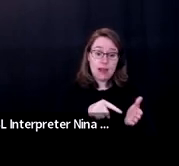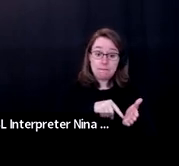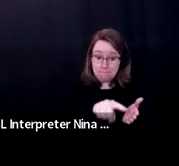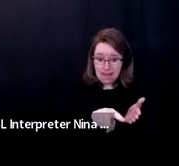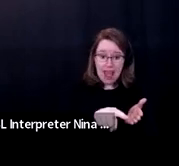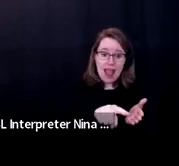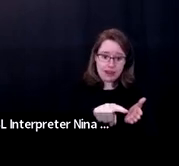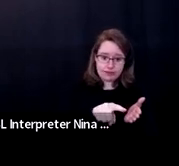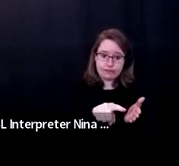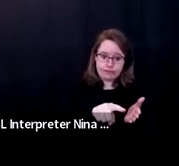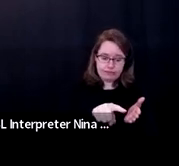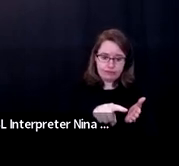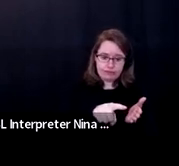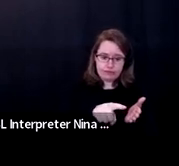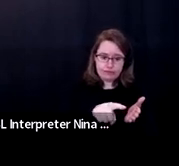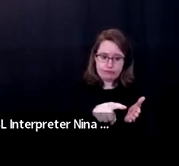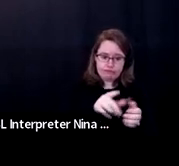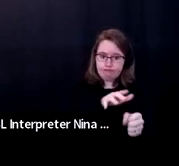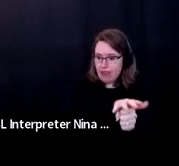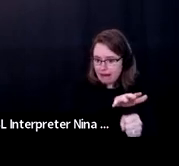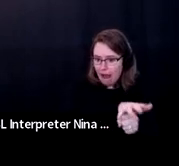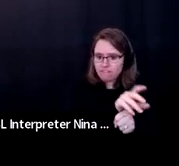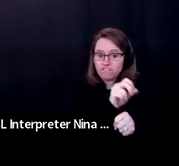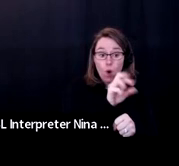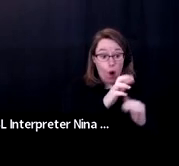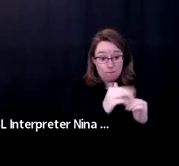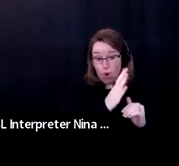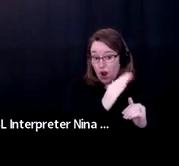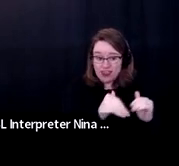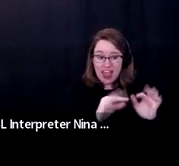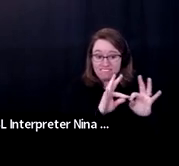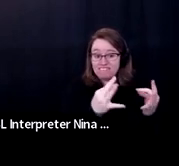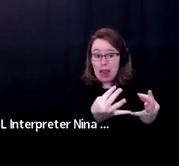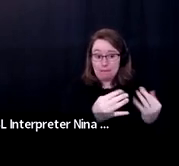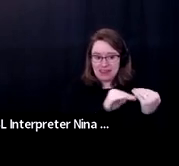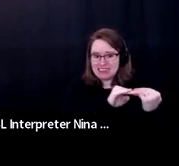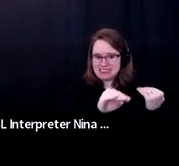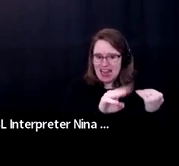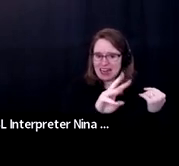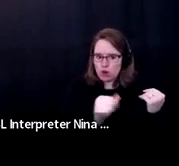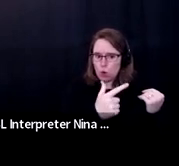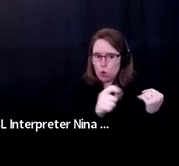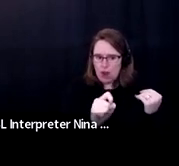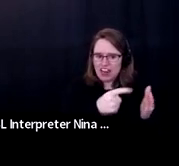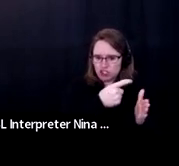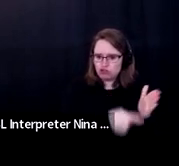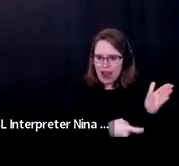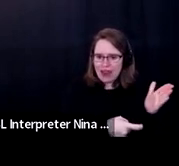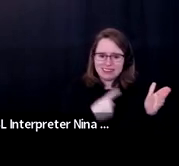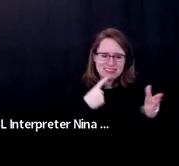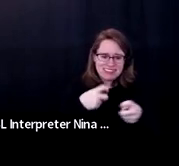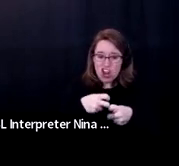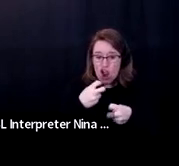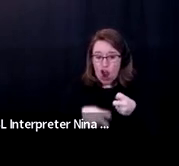wage rate equal to or greater than the family sustaining wage rate, because it's hard to